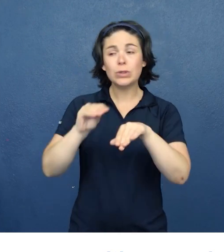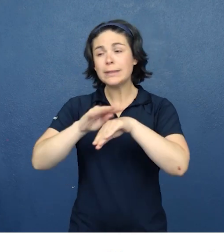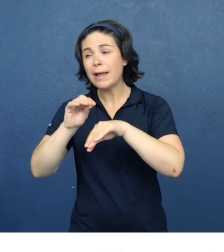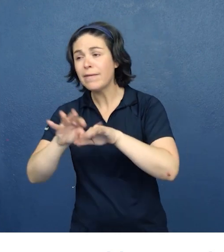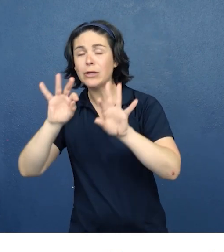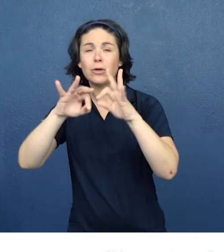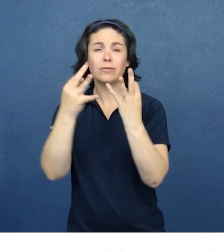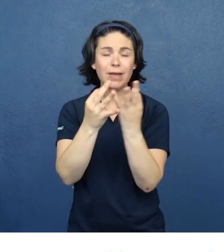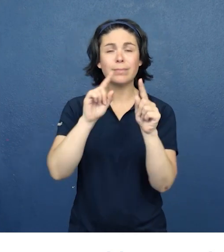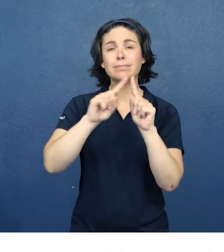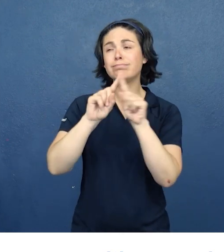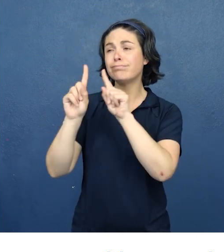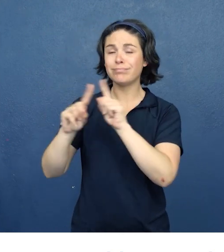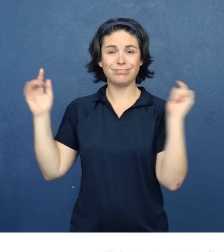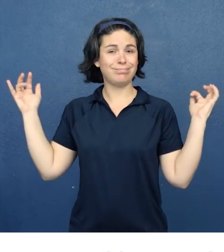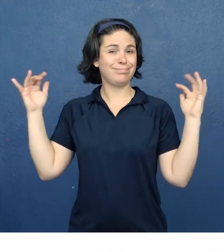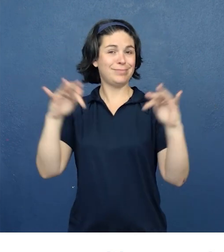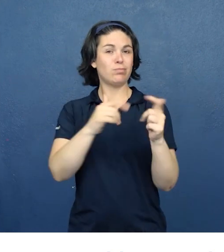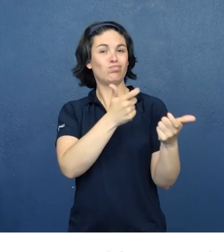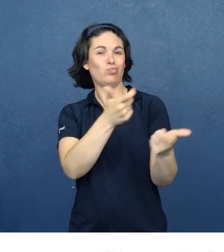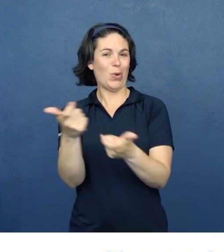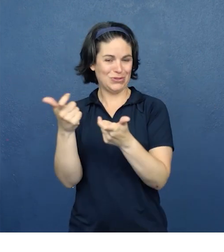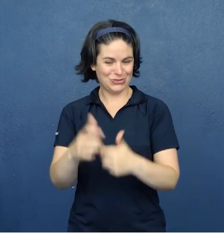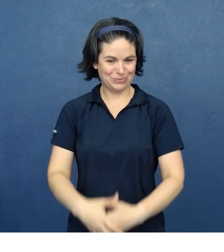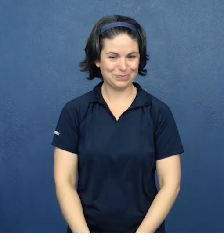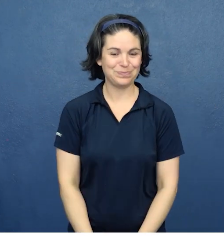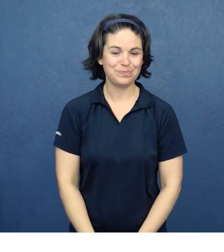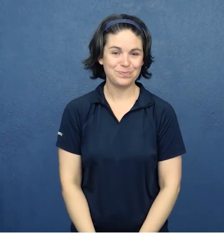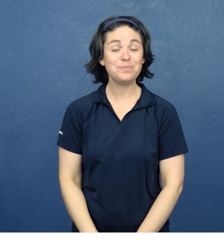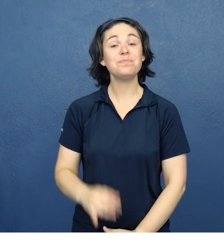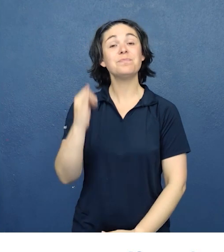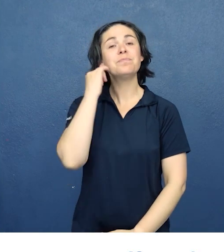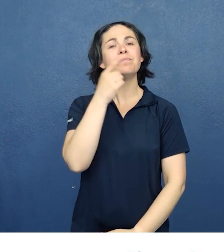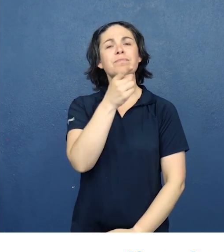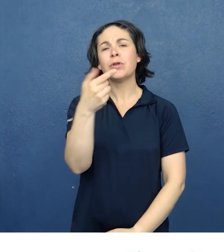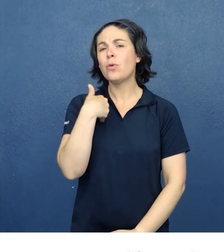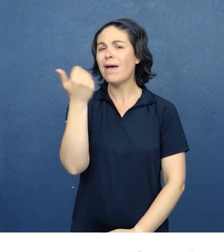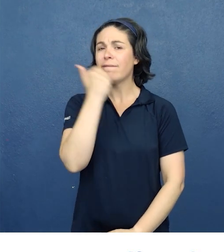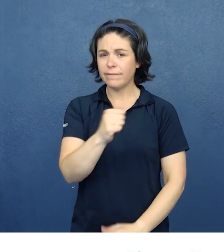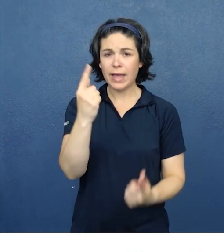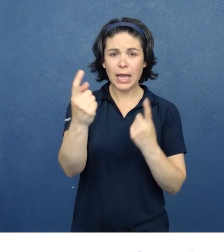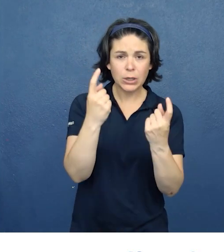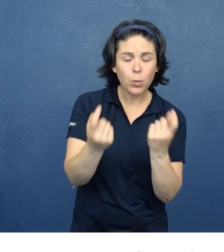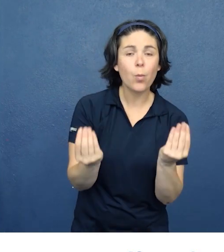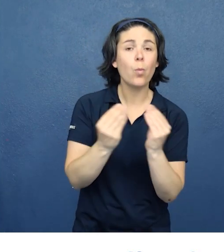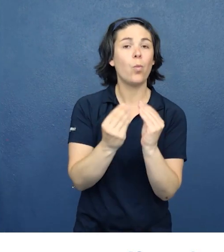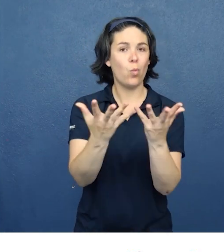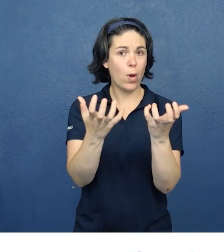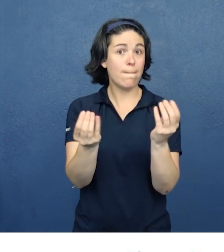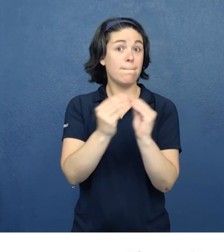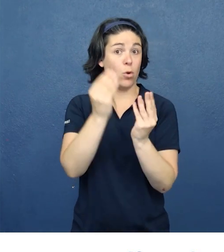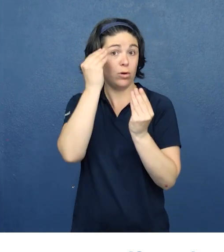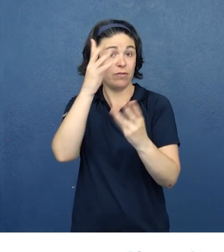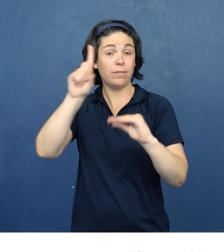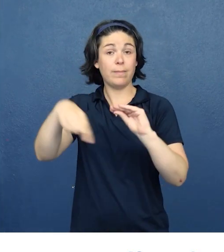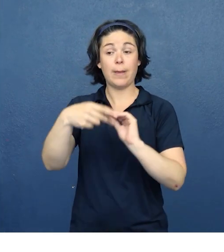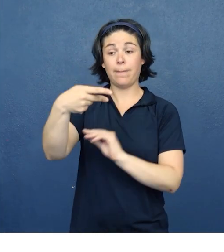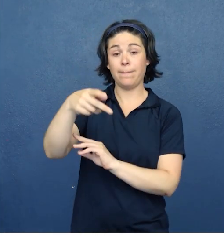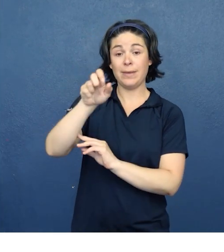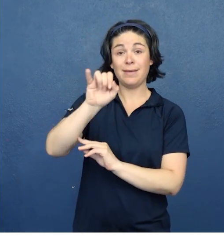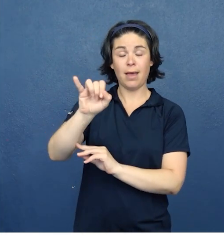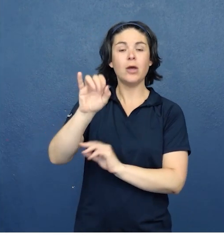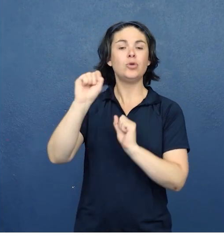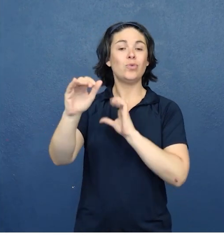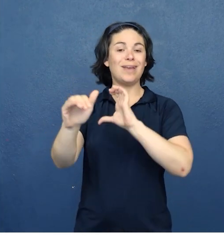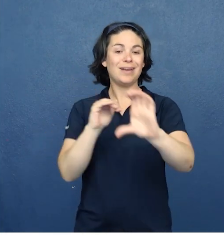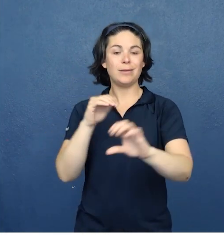advisors, families, and other community members in attendance. If you have questions or want more information about prevention and early intervention,